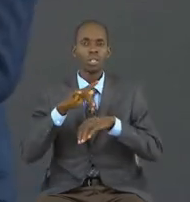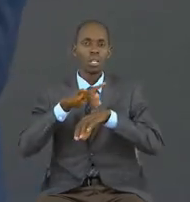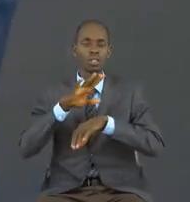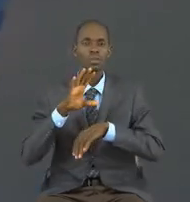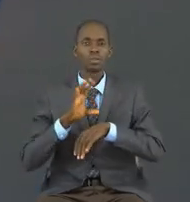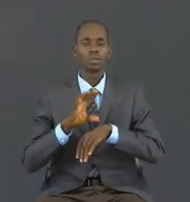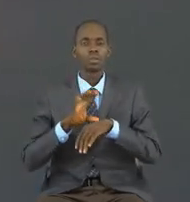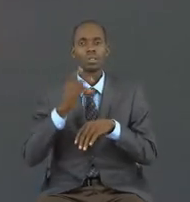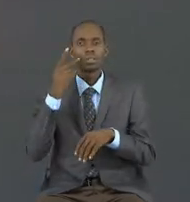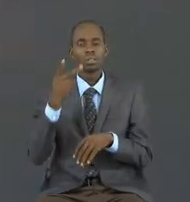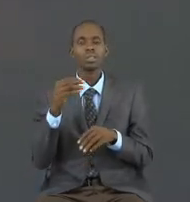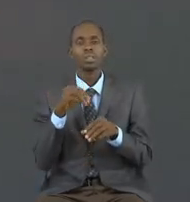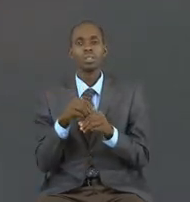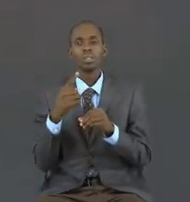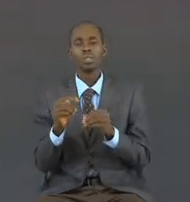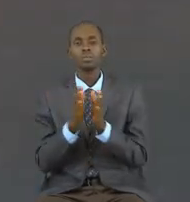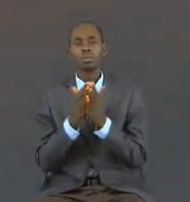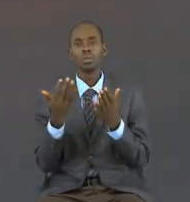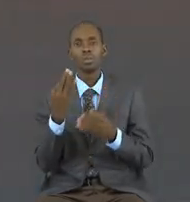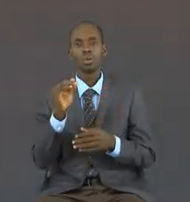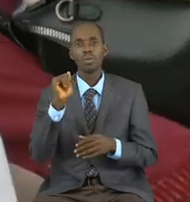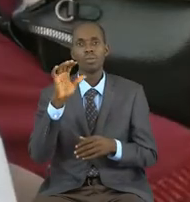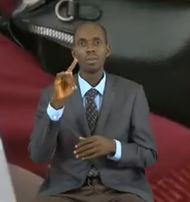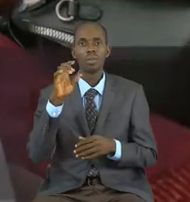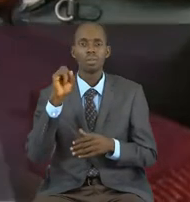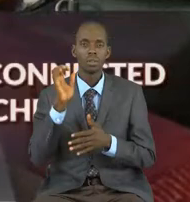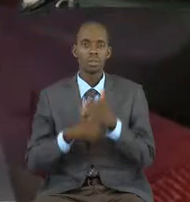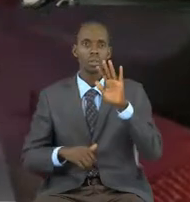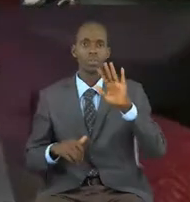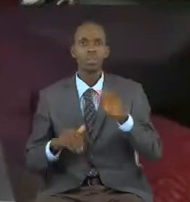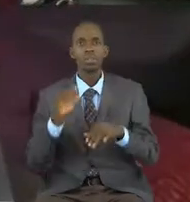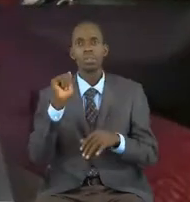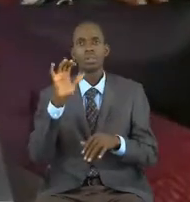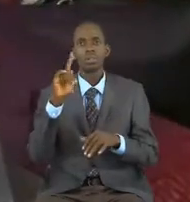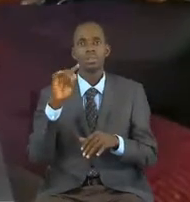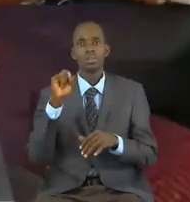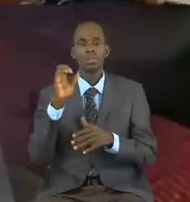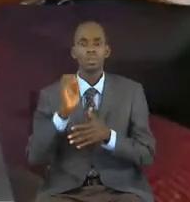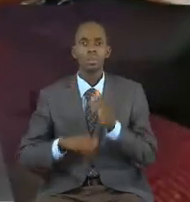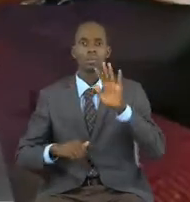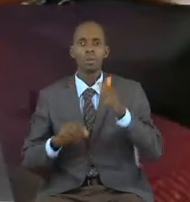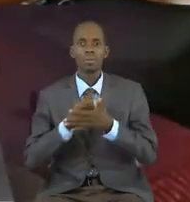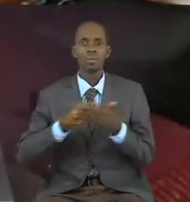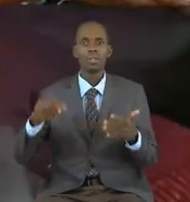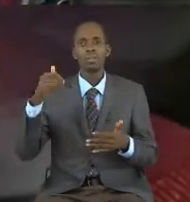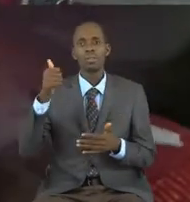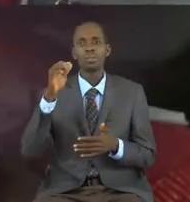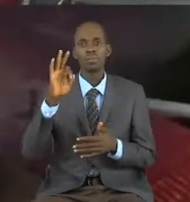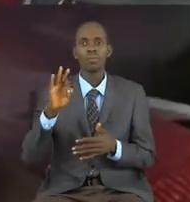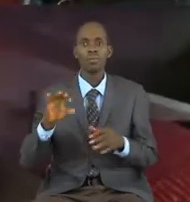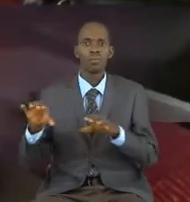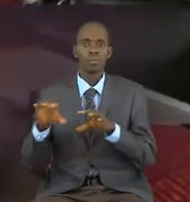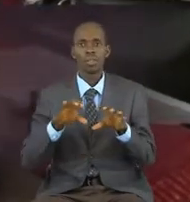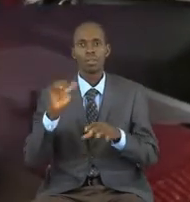told in Acts chapter 5, reading from verse 19. Acts chapter 5